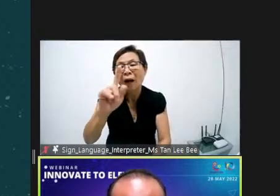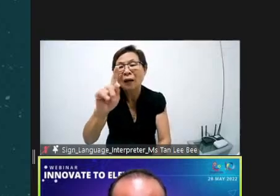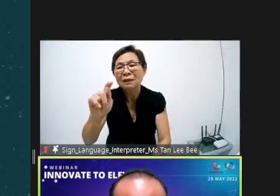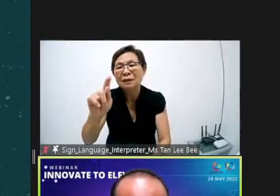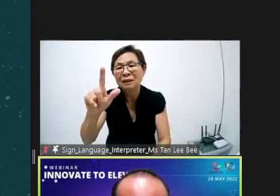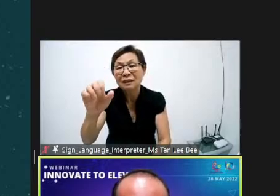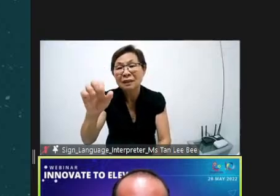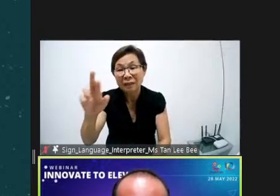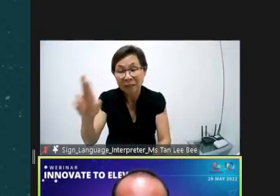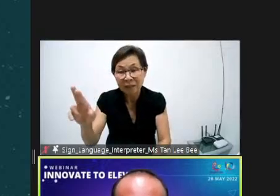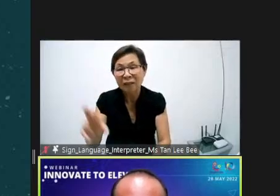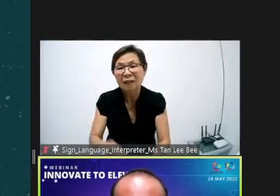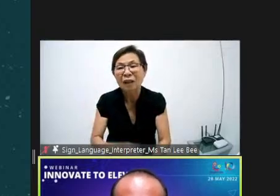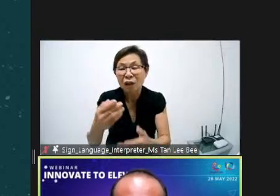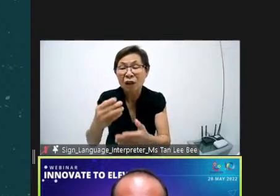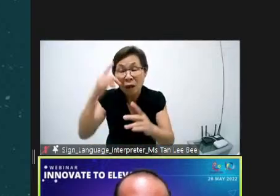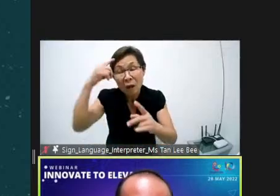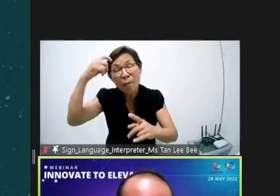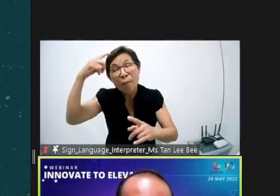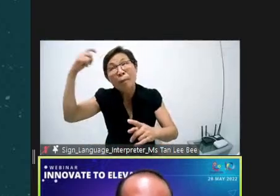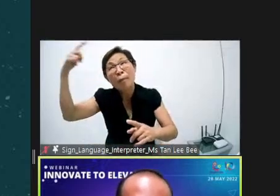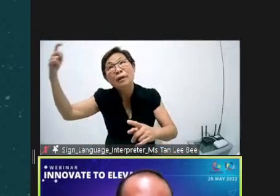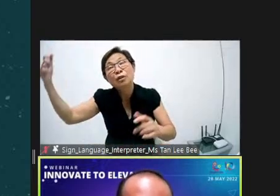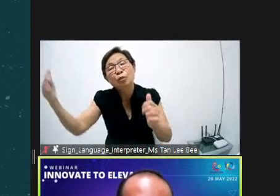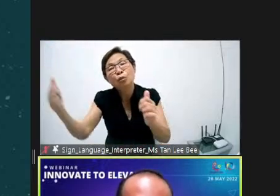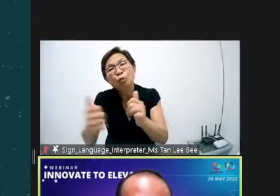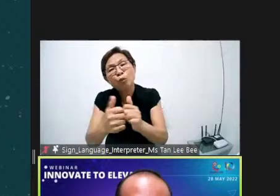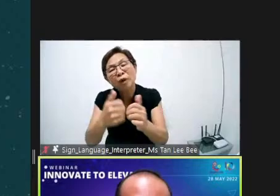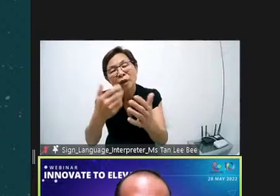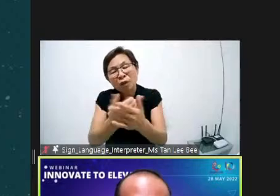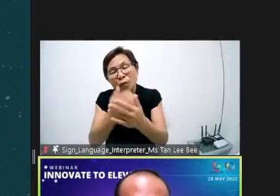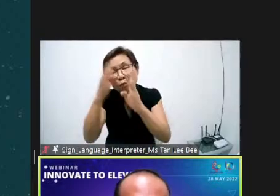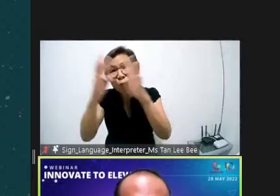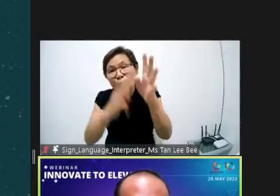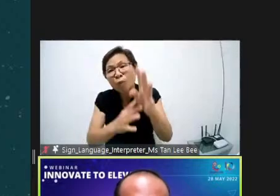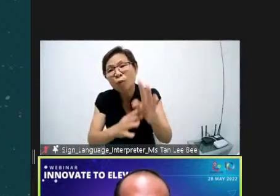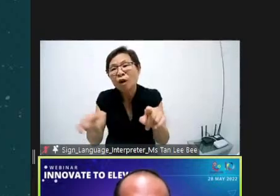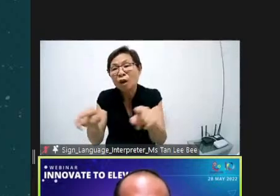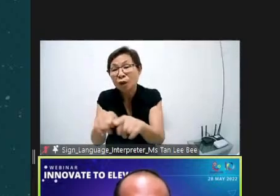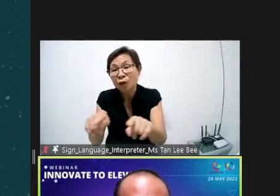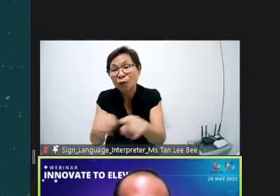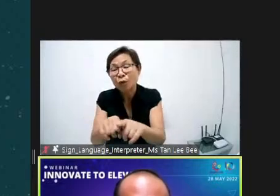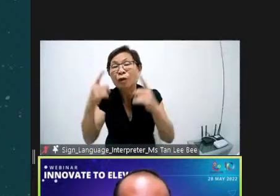Imagination plus Innovation with equal to realization.